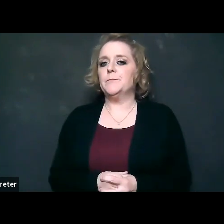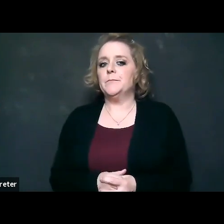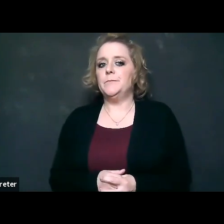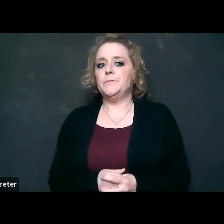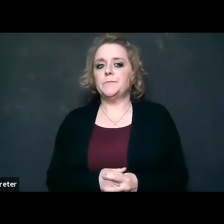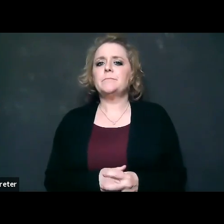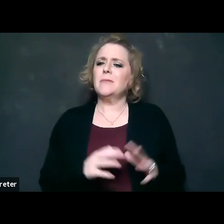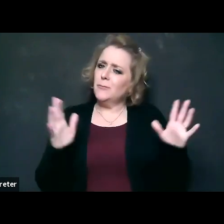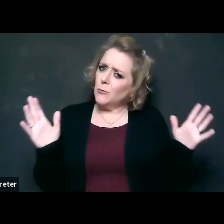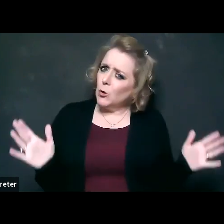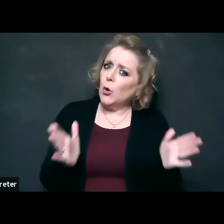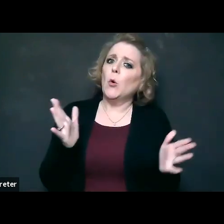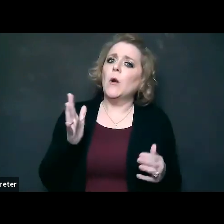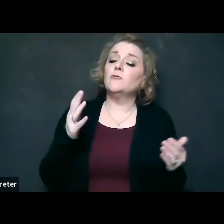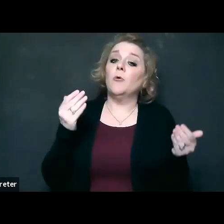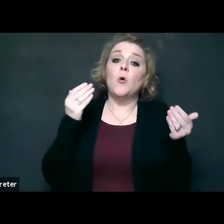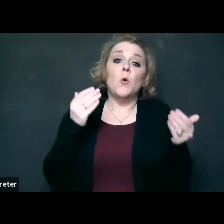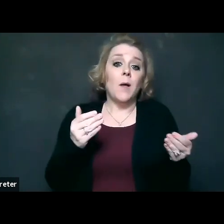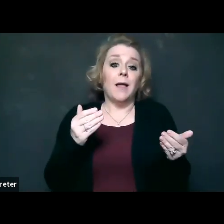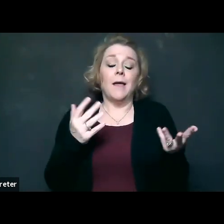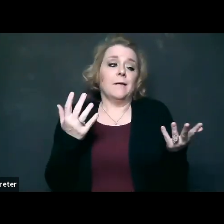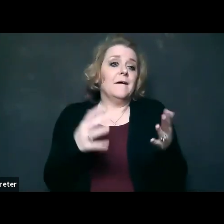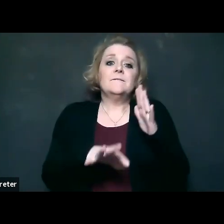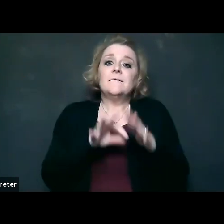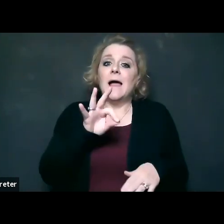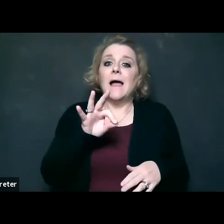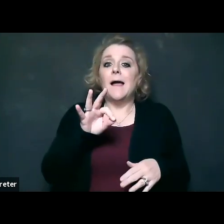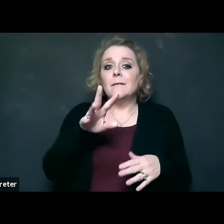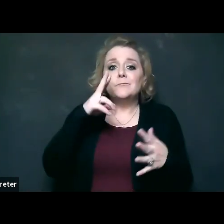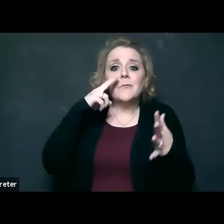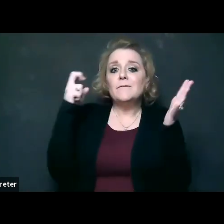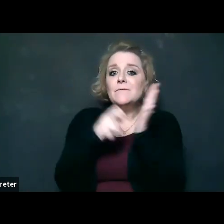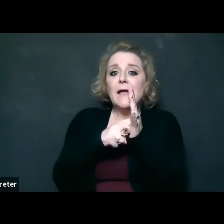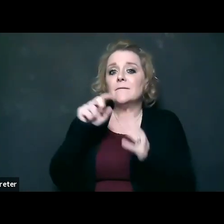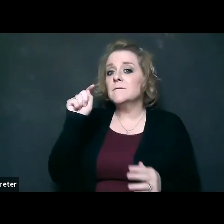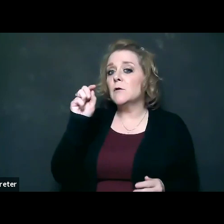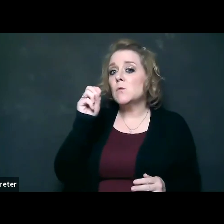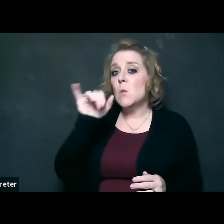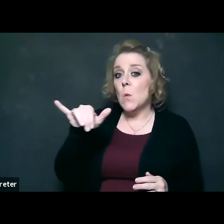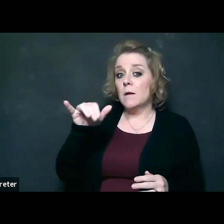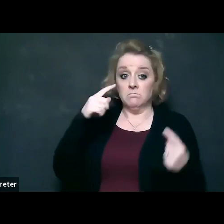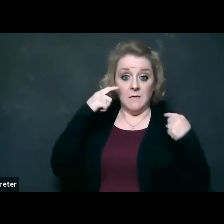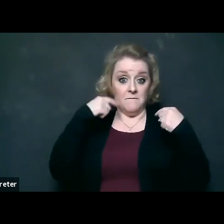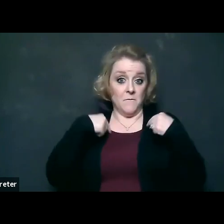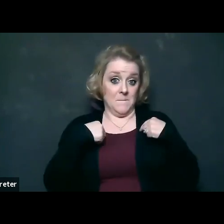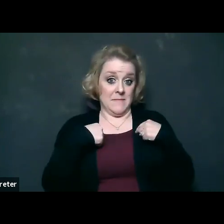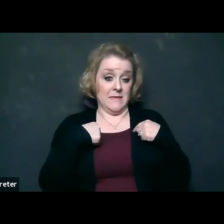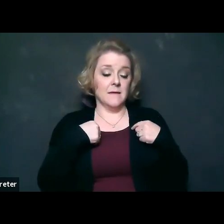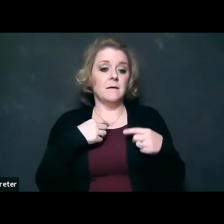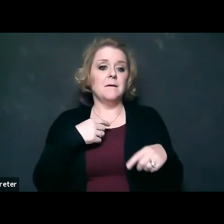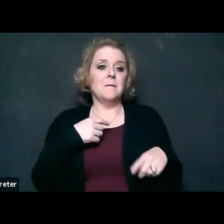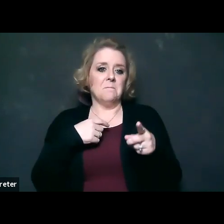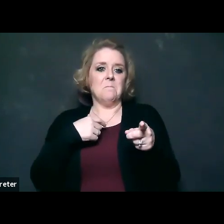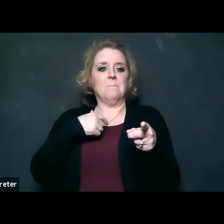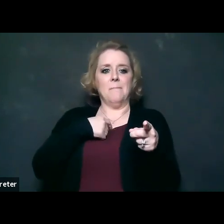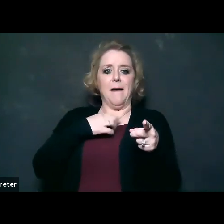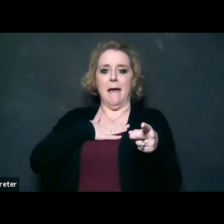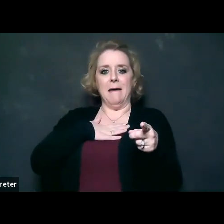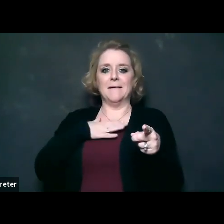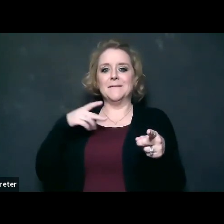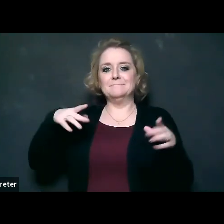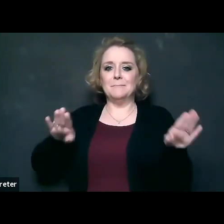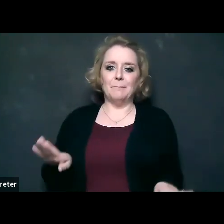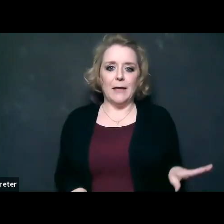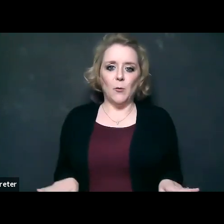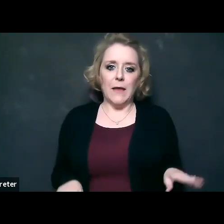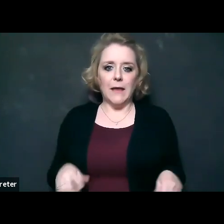I encourage people to get their favorite child's toy. That the situation in my case, my invisible penguin here,